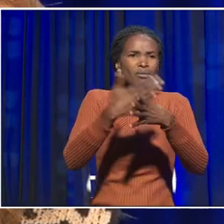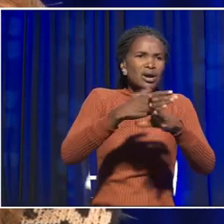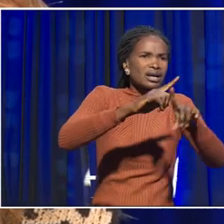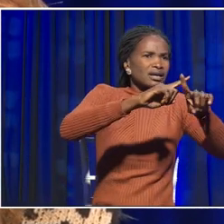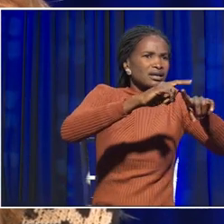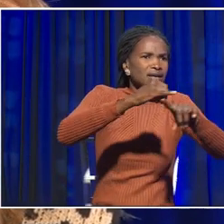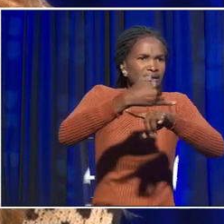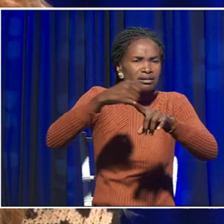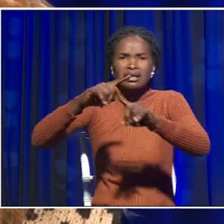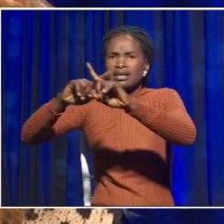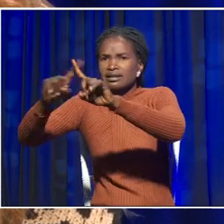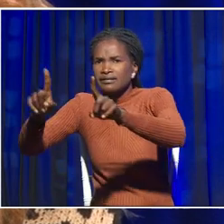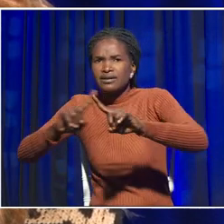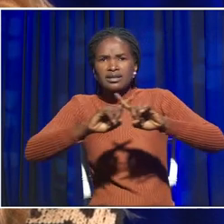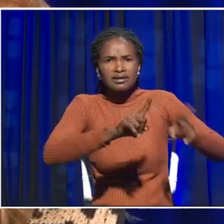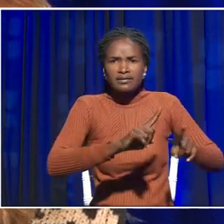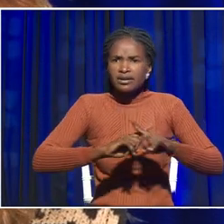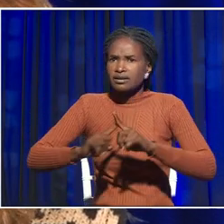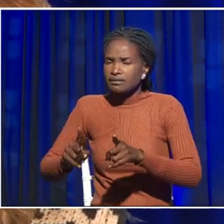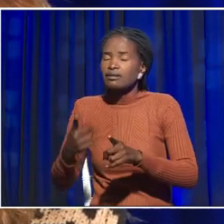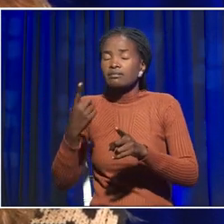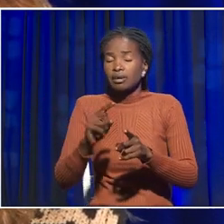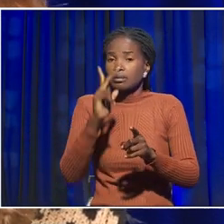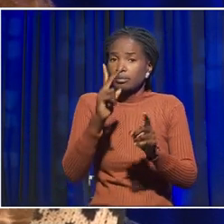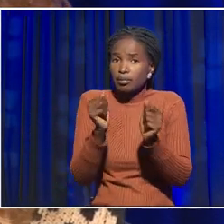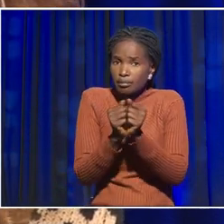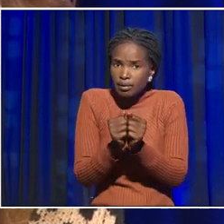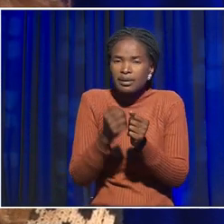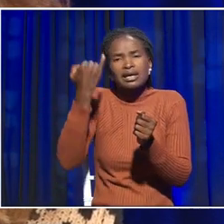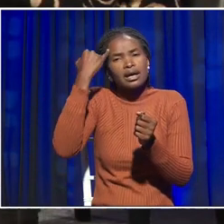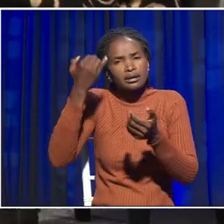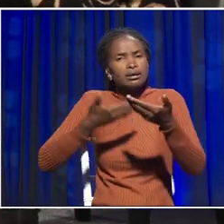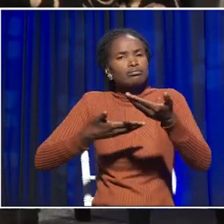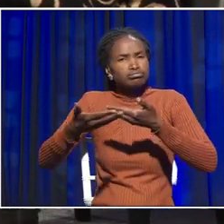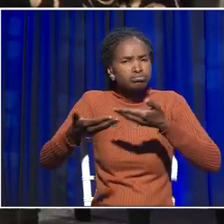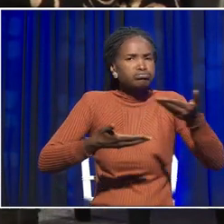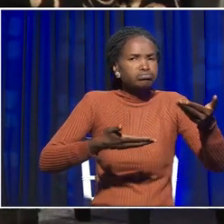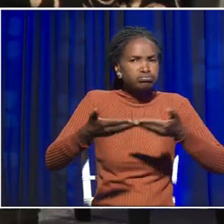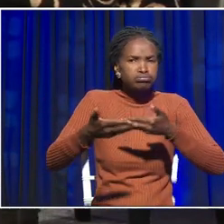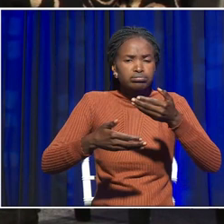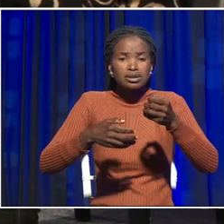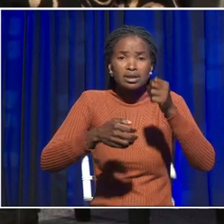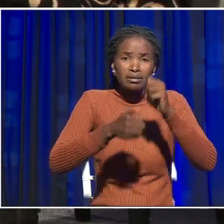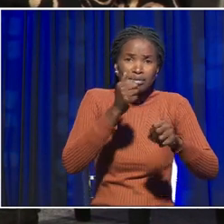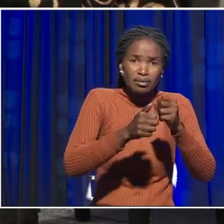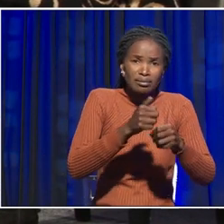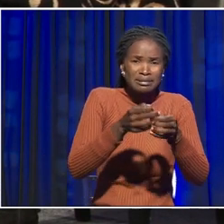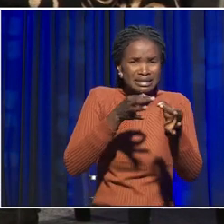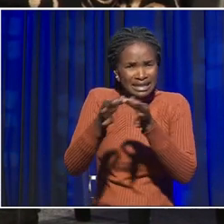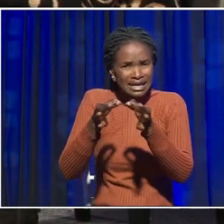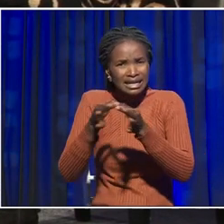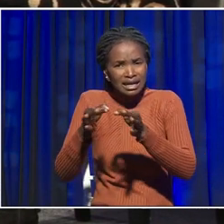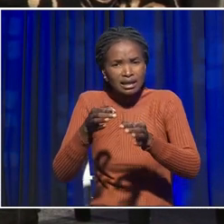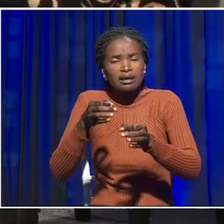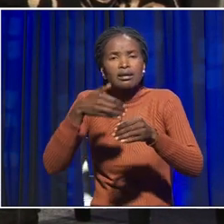different disciplines. And that usually where is that brilliant sweet spot that usually triggers the best in human beings, and